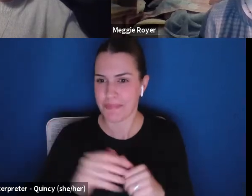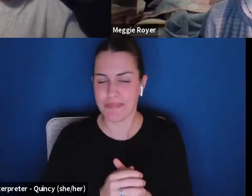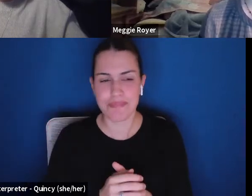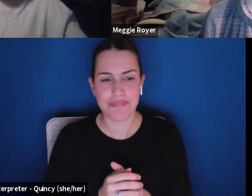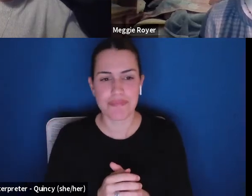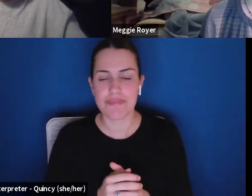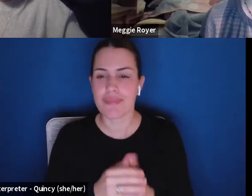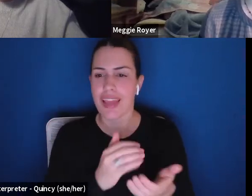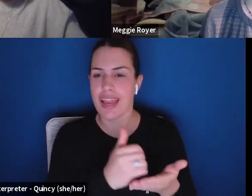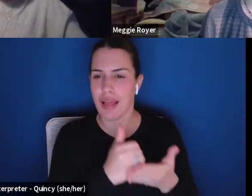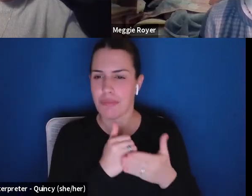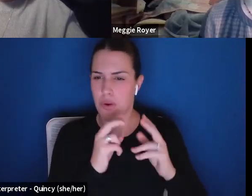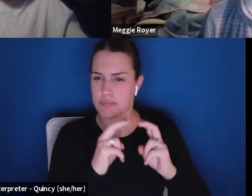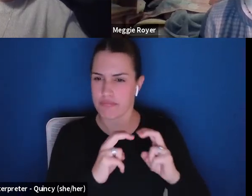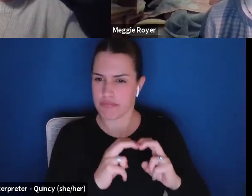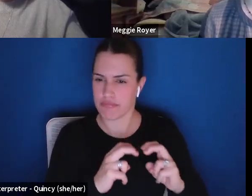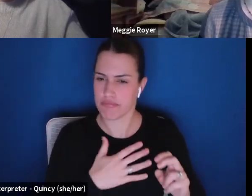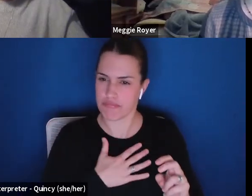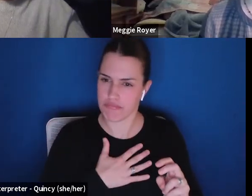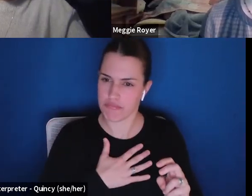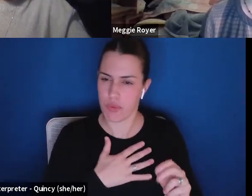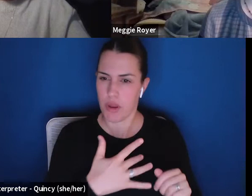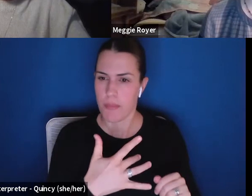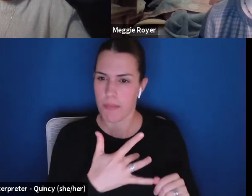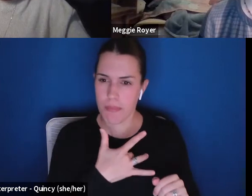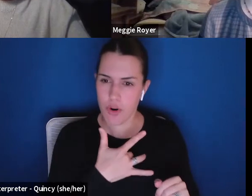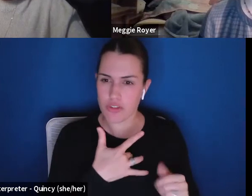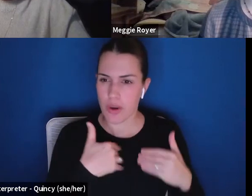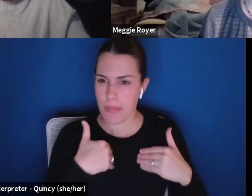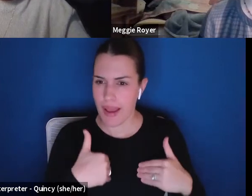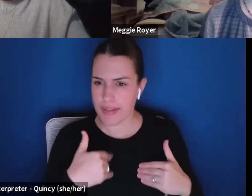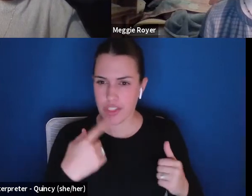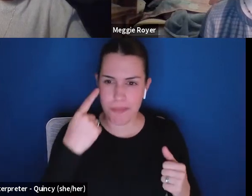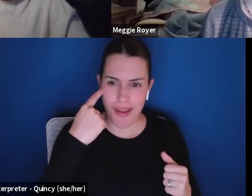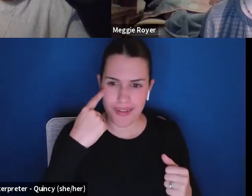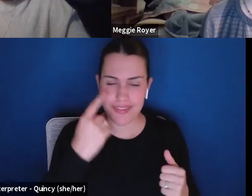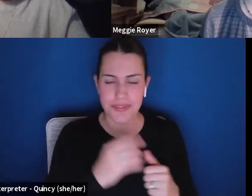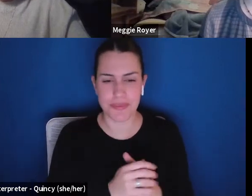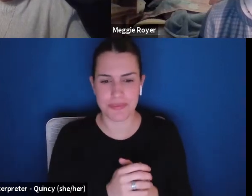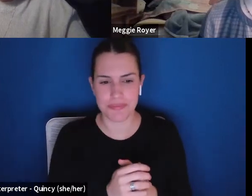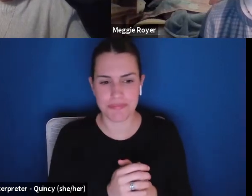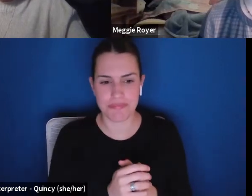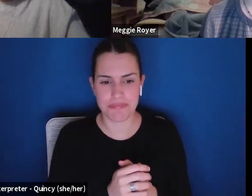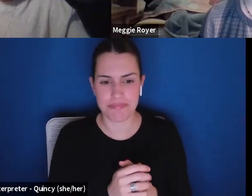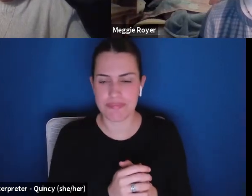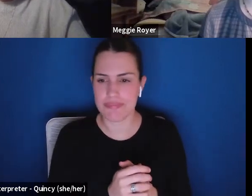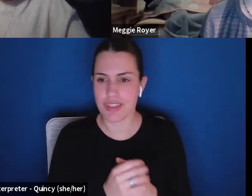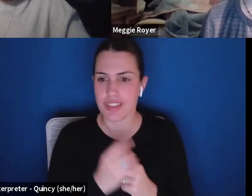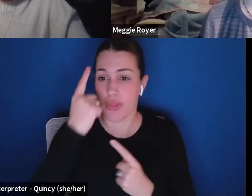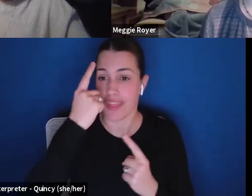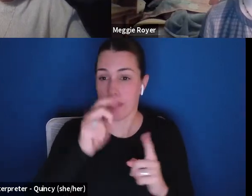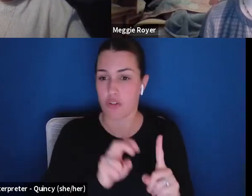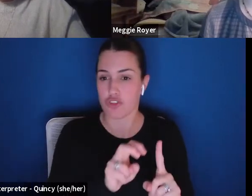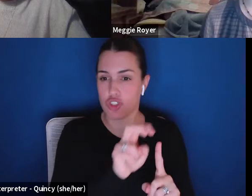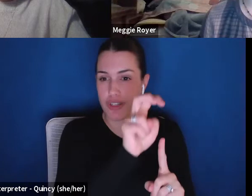in tune with their bodies, our hearts, and our minds. So just thinking about focusing on our journey versus